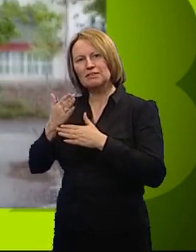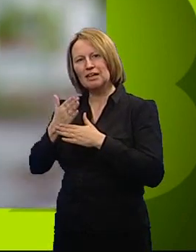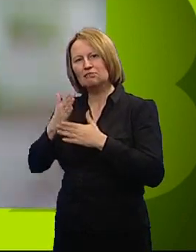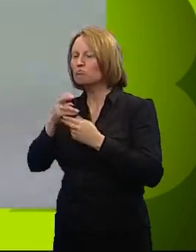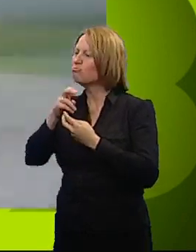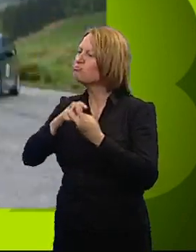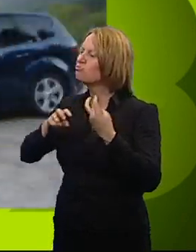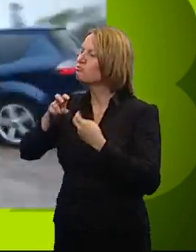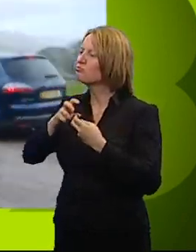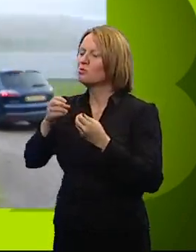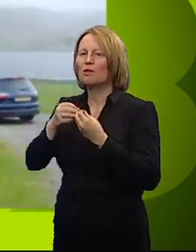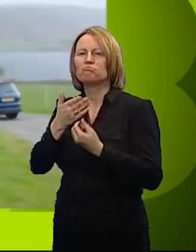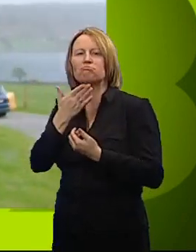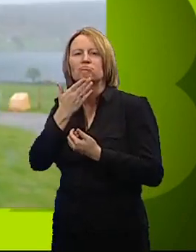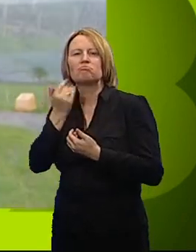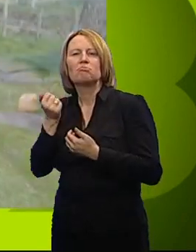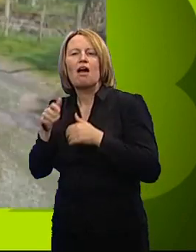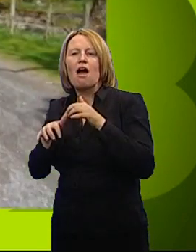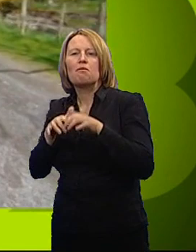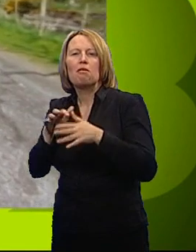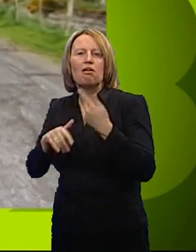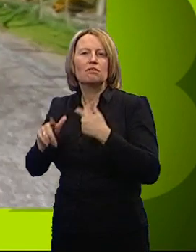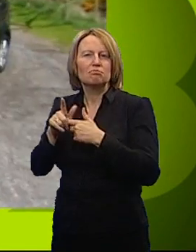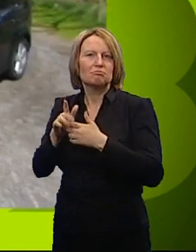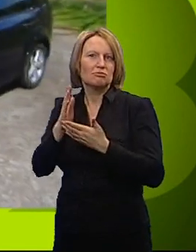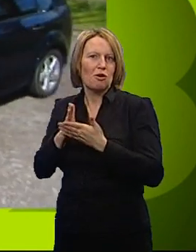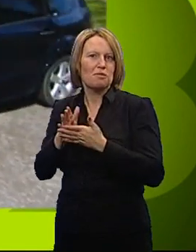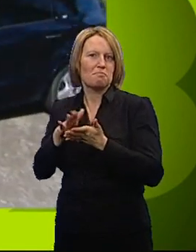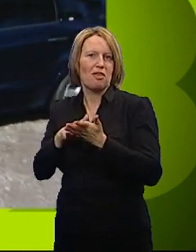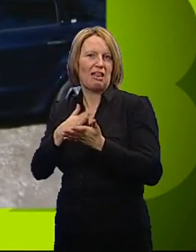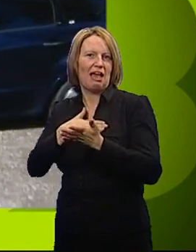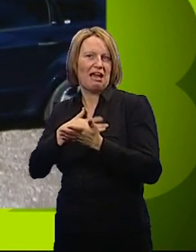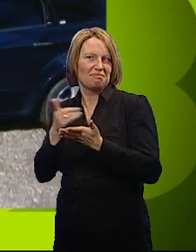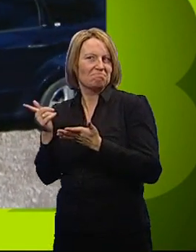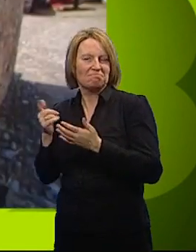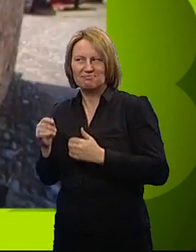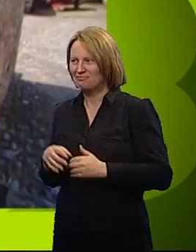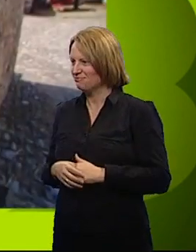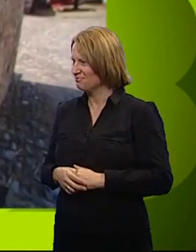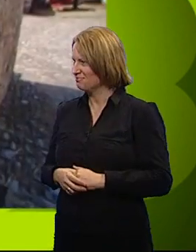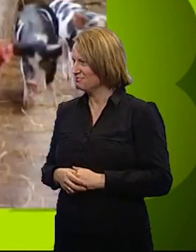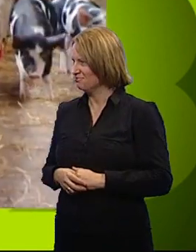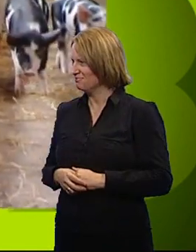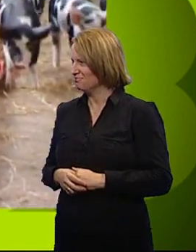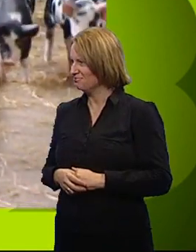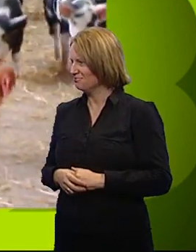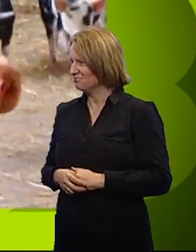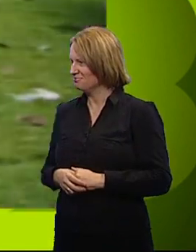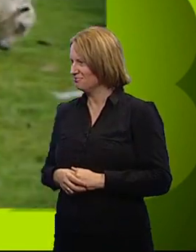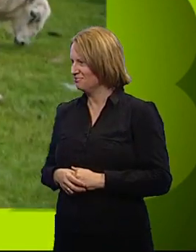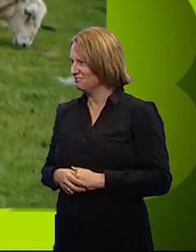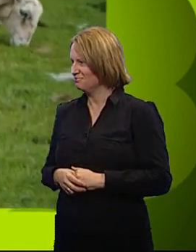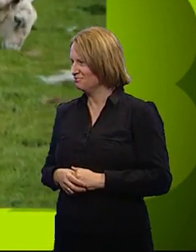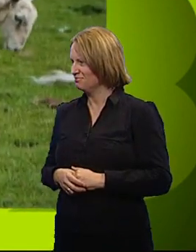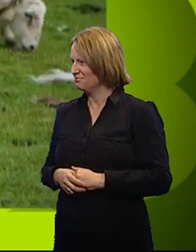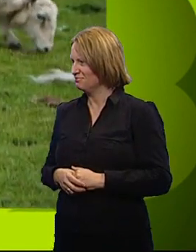family head off for some farm activities. You know, hanging out with cute animals and stuff. So, surely things will be more to Mum's